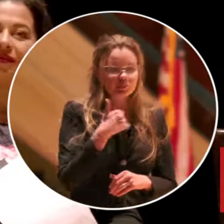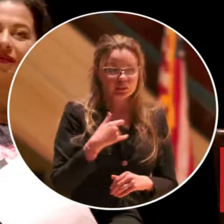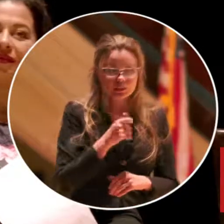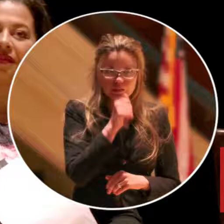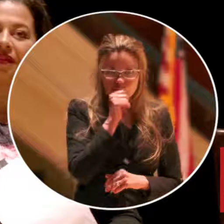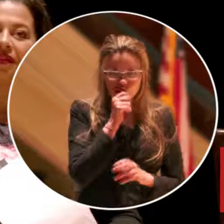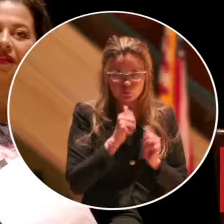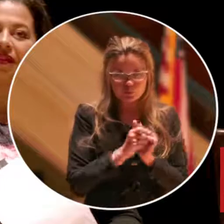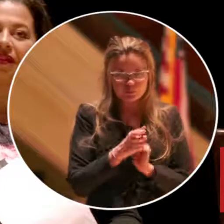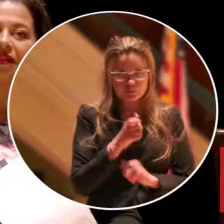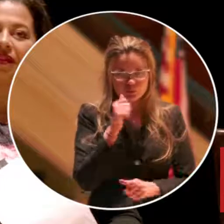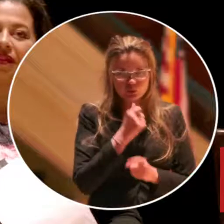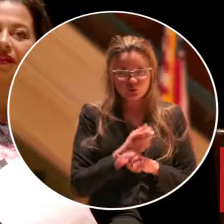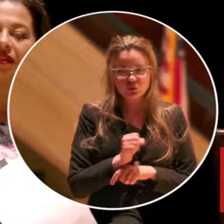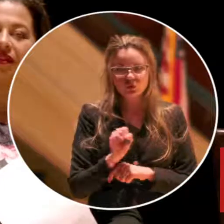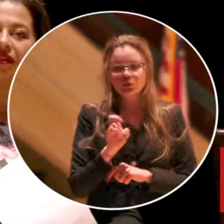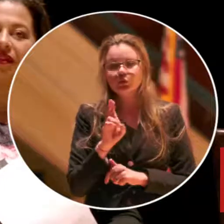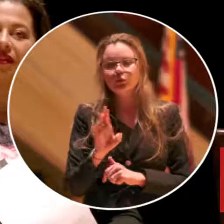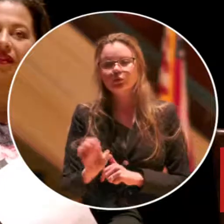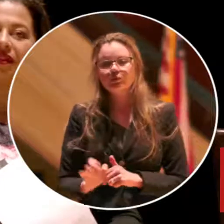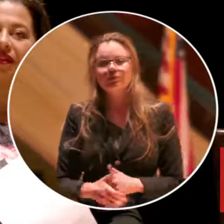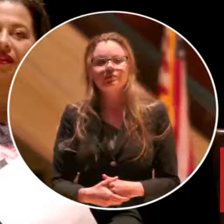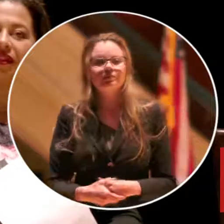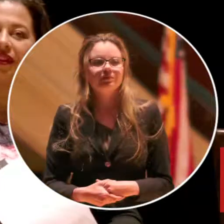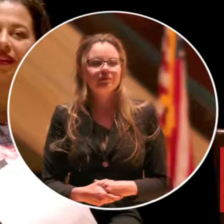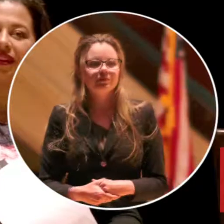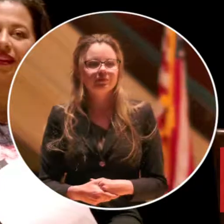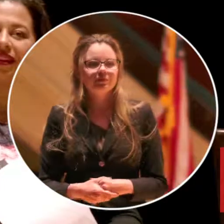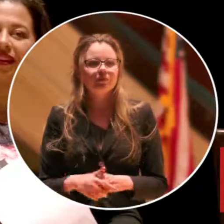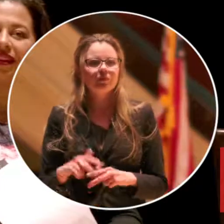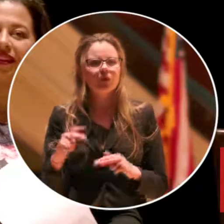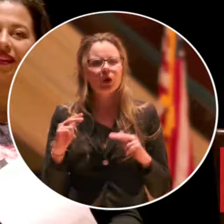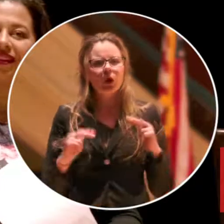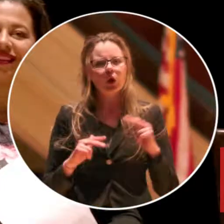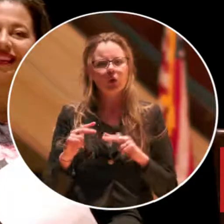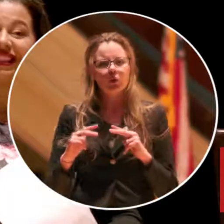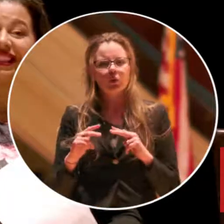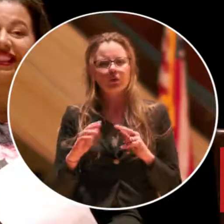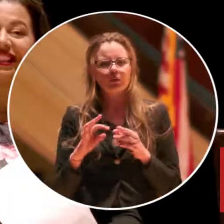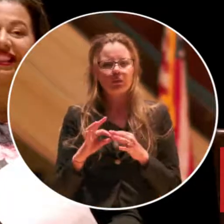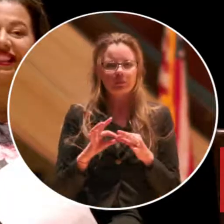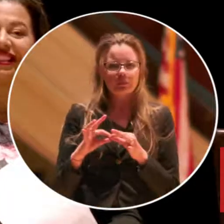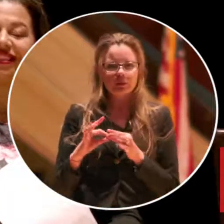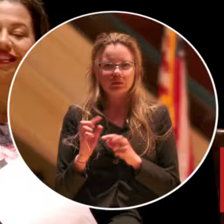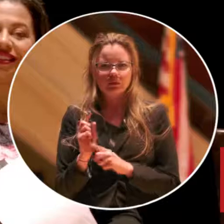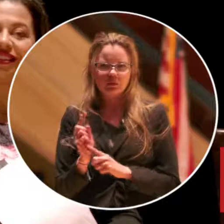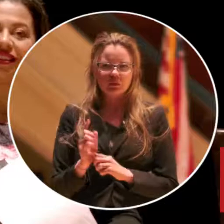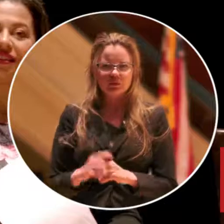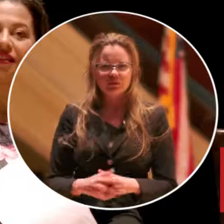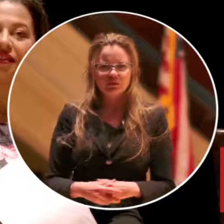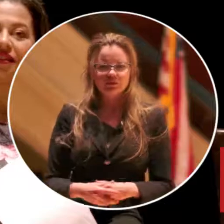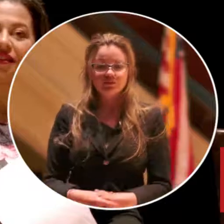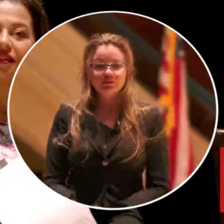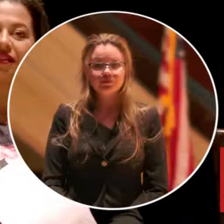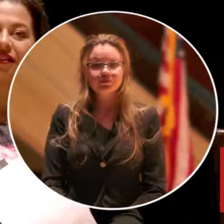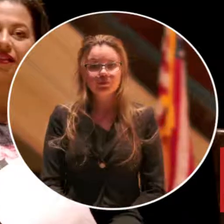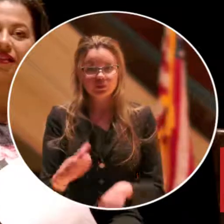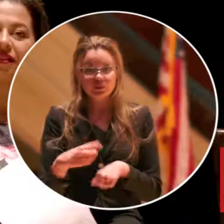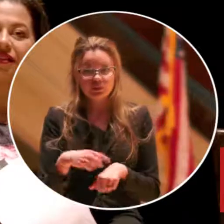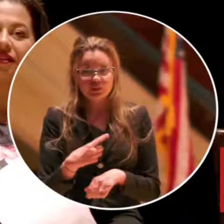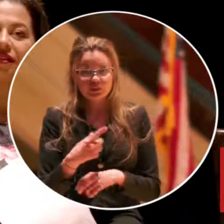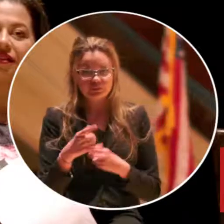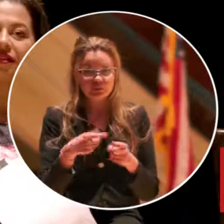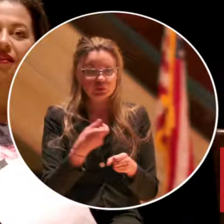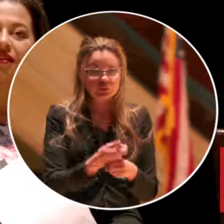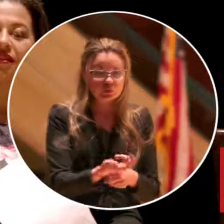Sue. In what can only be described as an awkward bonding moment. One time, years ago,